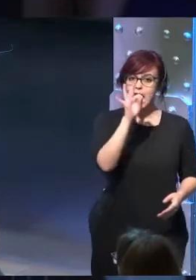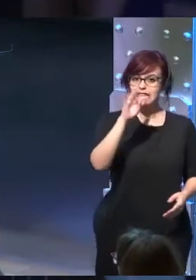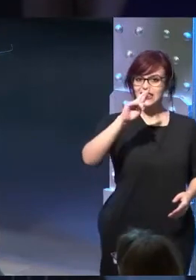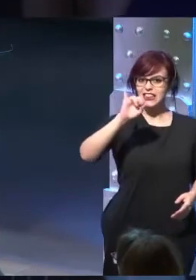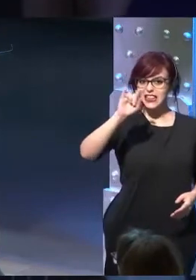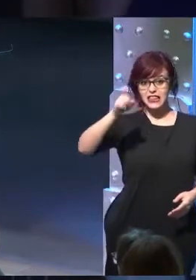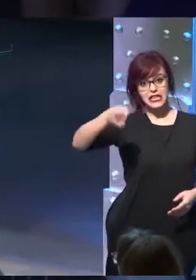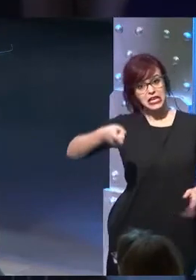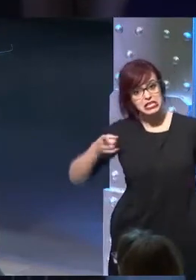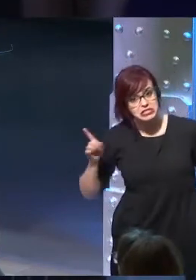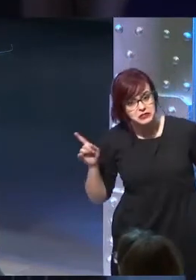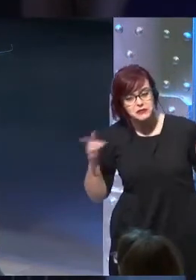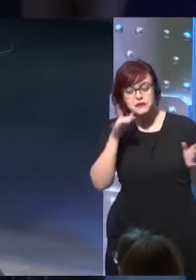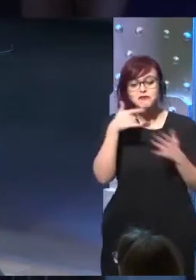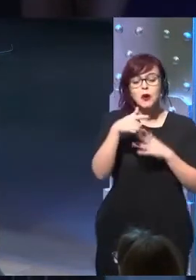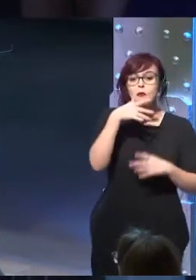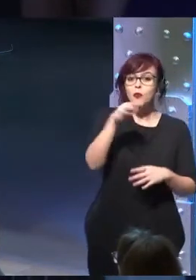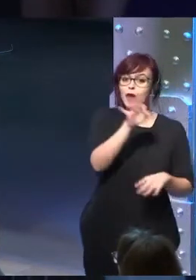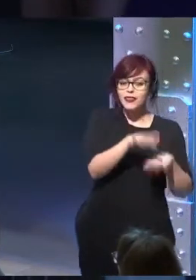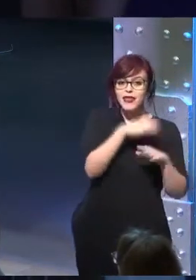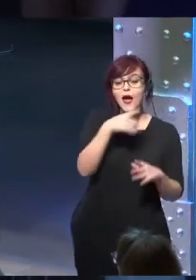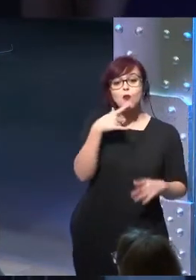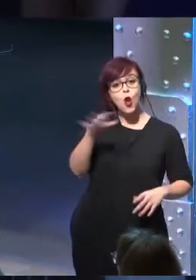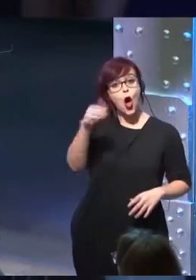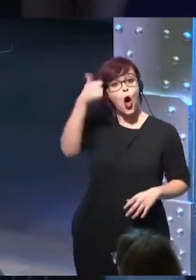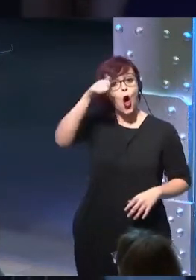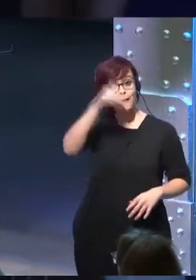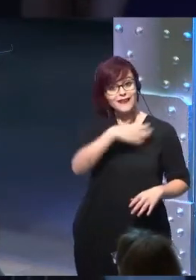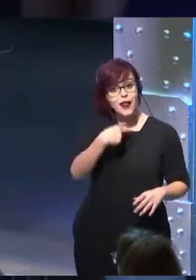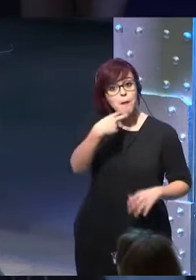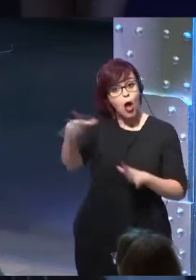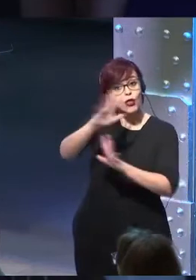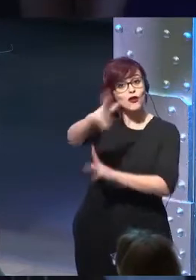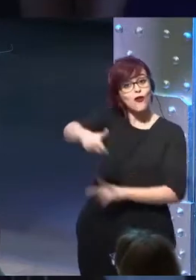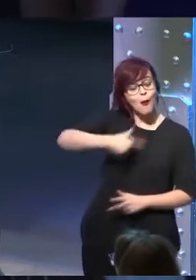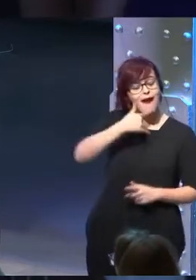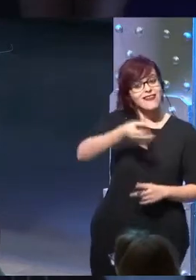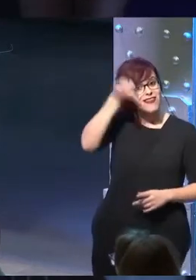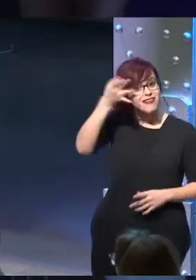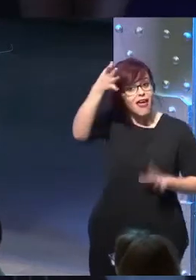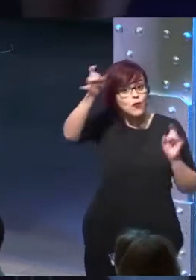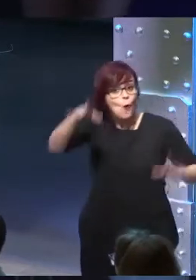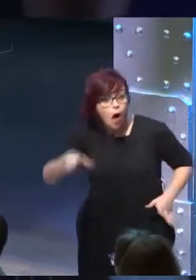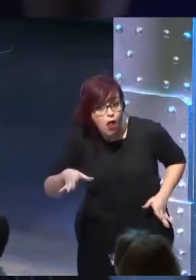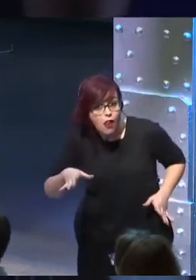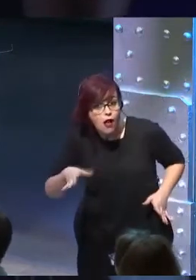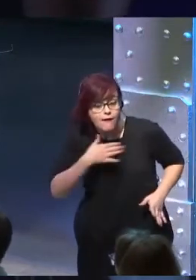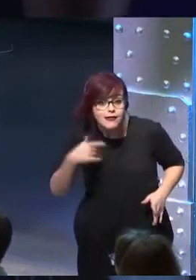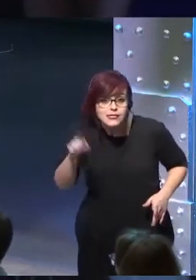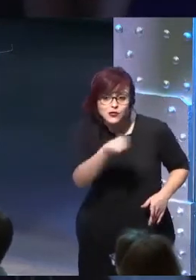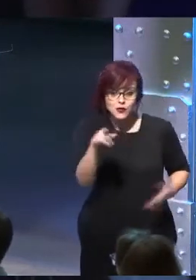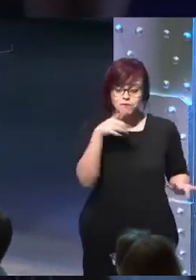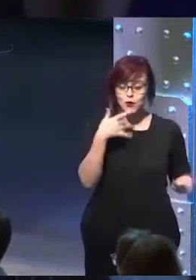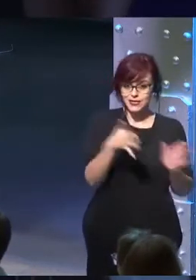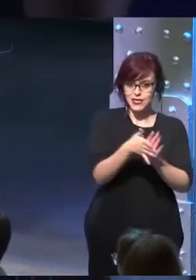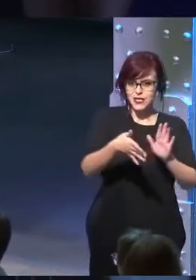Perhaps one of the men here would like to make it." All right? Now, in case you're wondering,